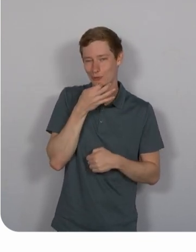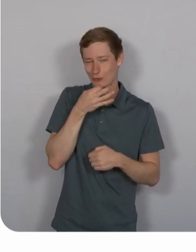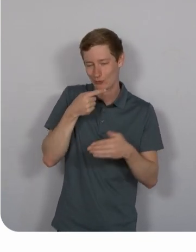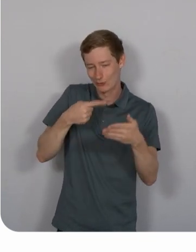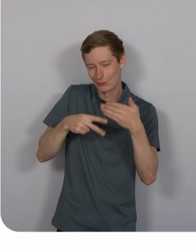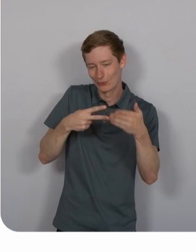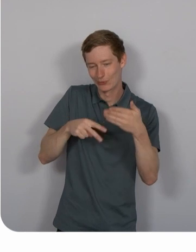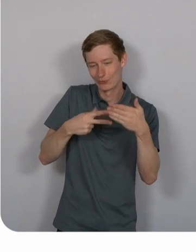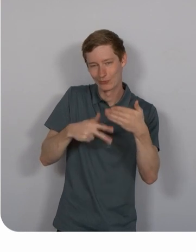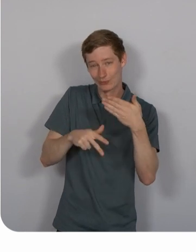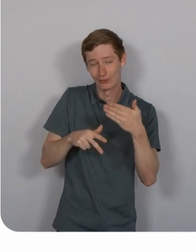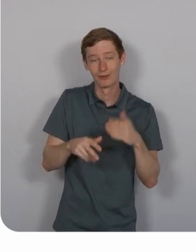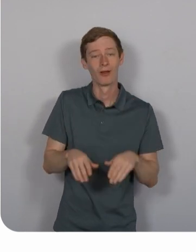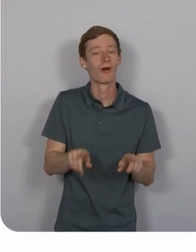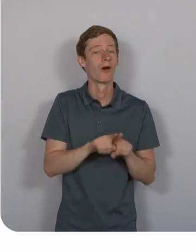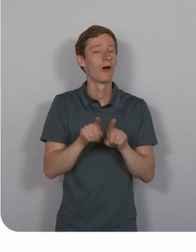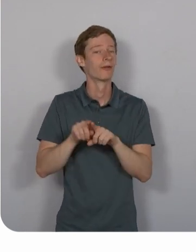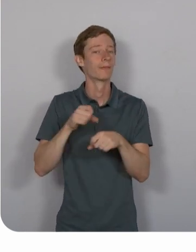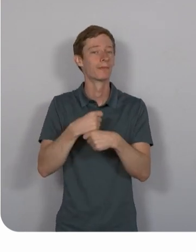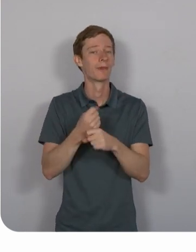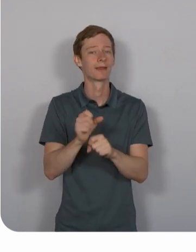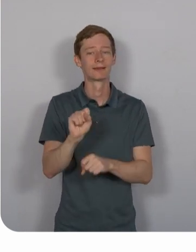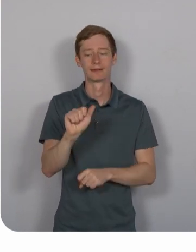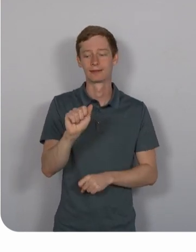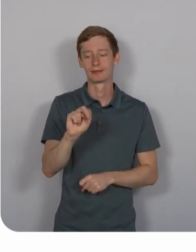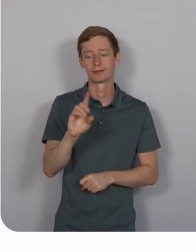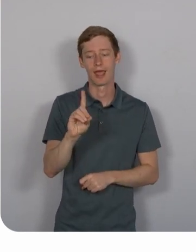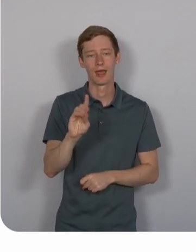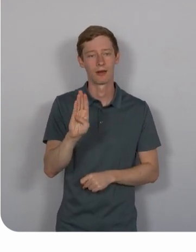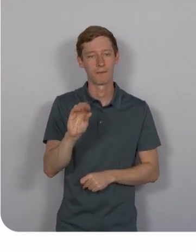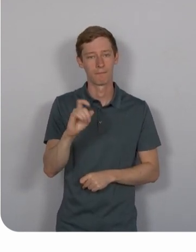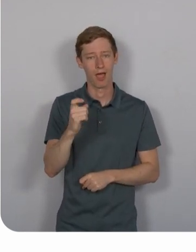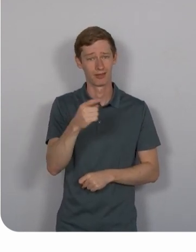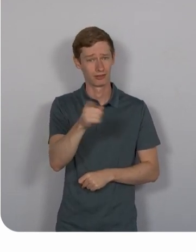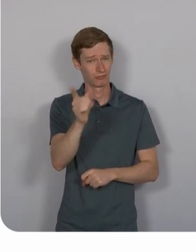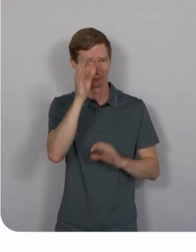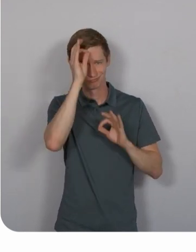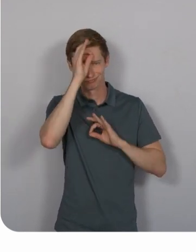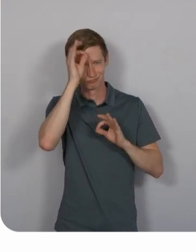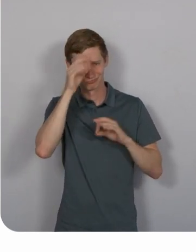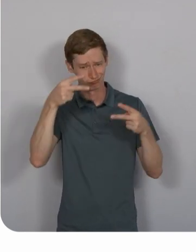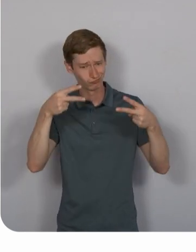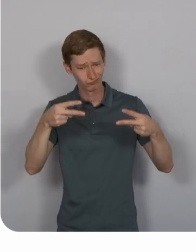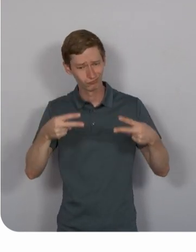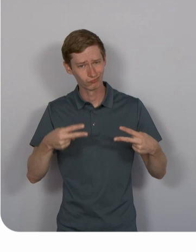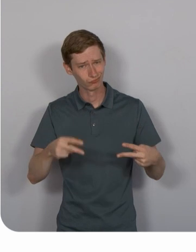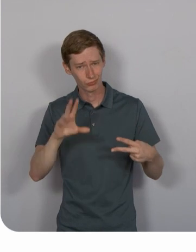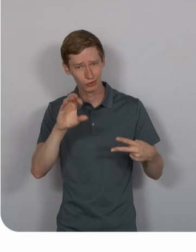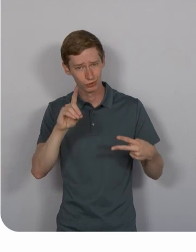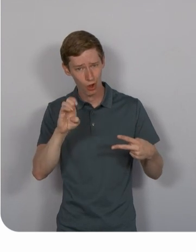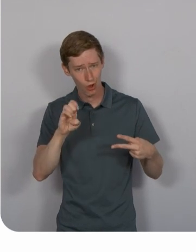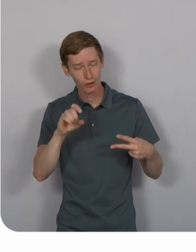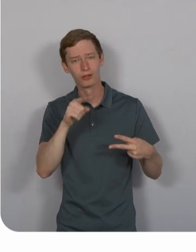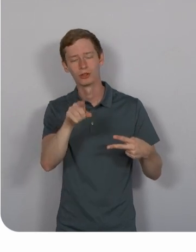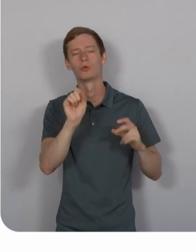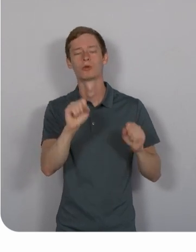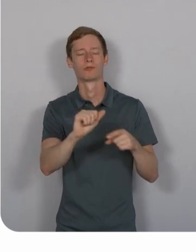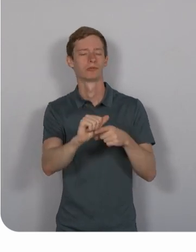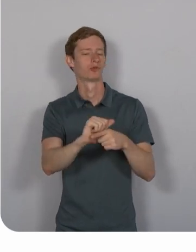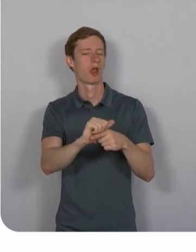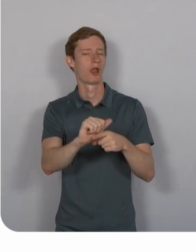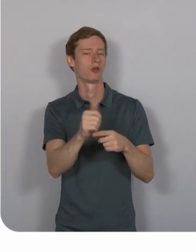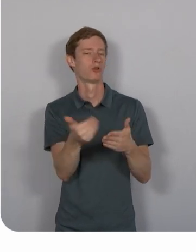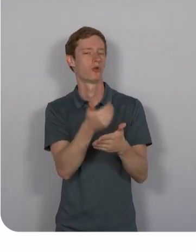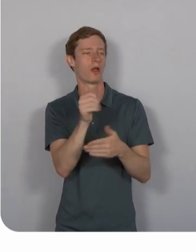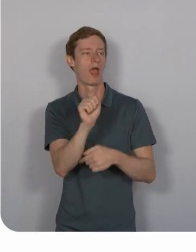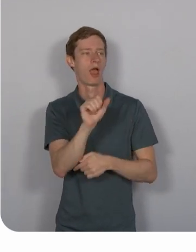We are also building a sandbox so that people who don't code can also train AIs like this. And we're working on that